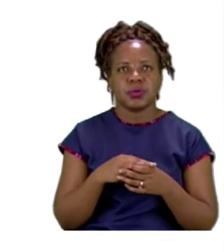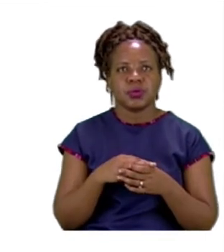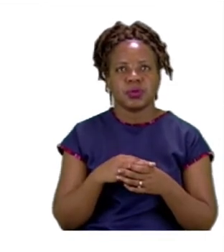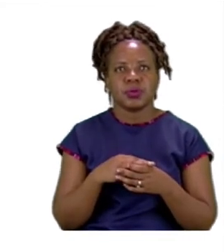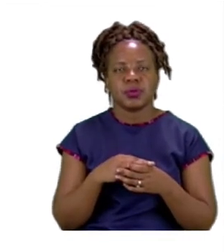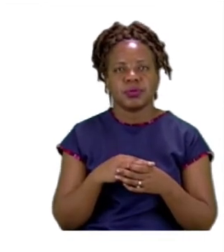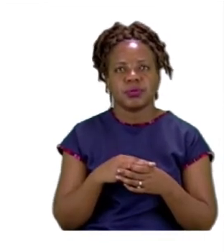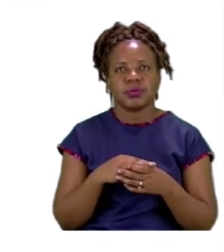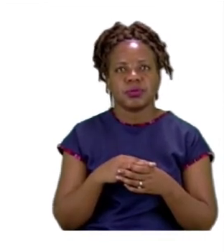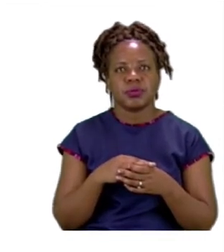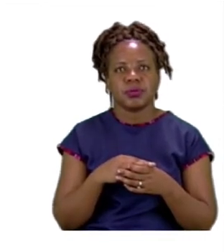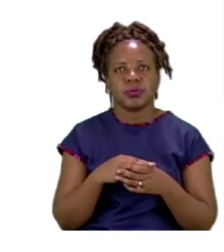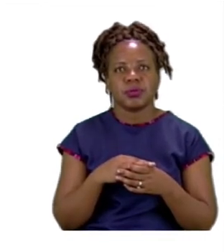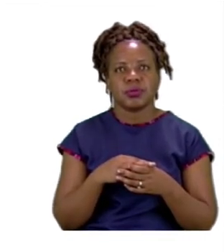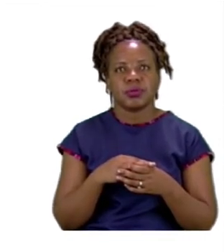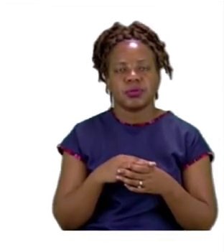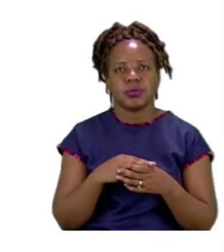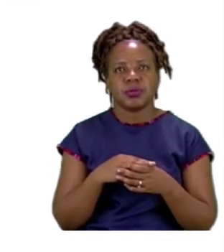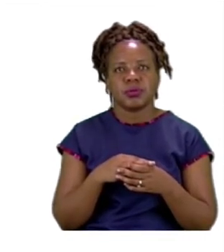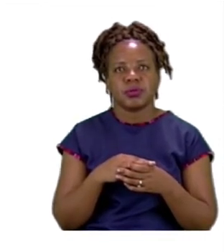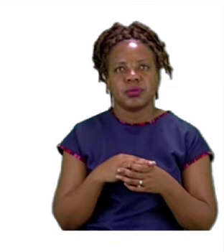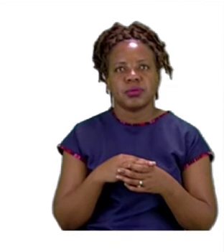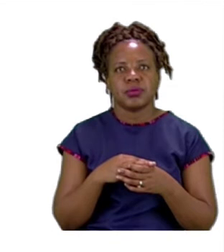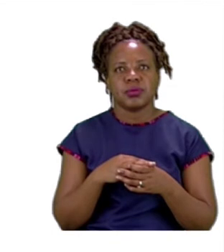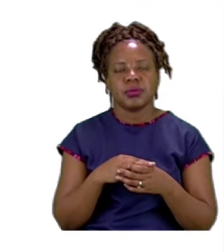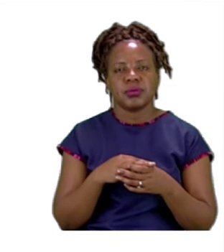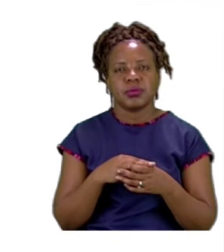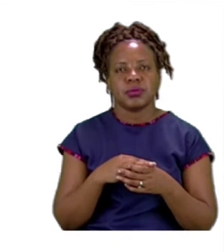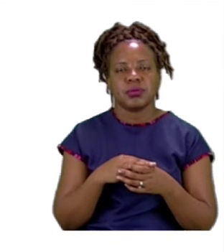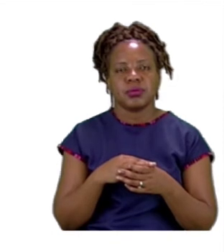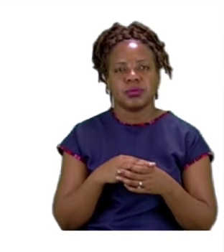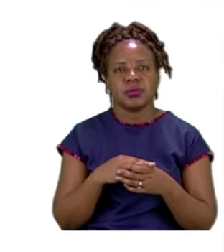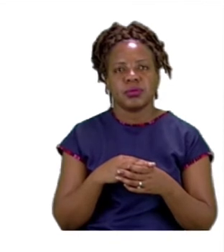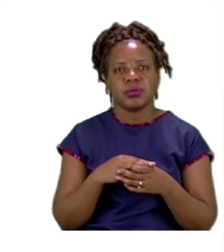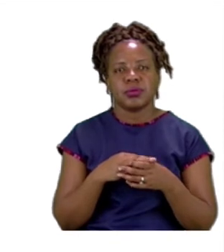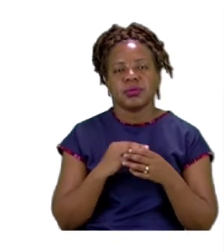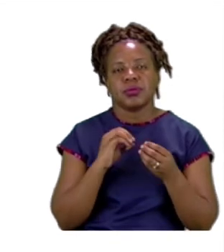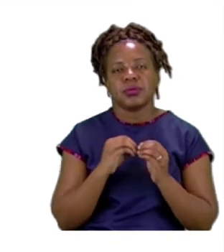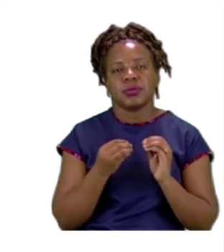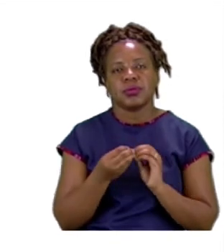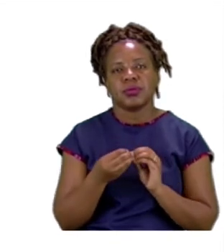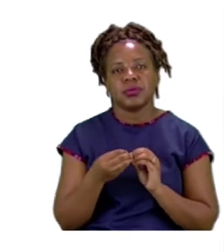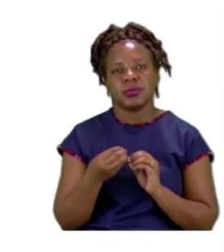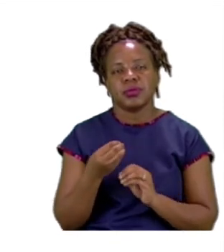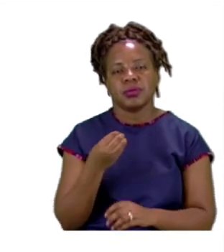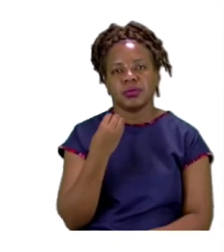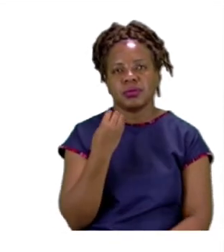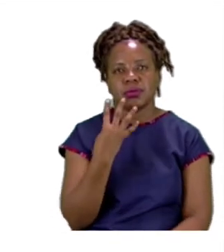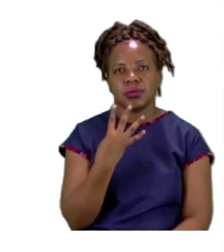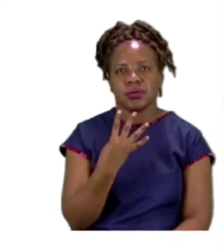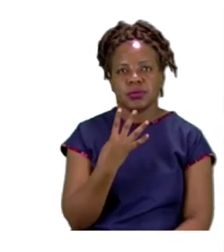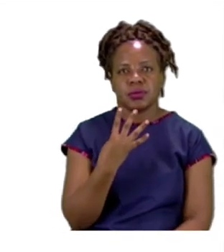represented, not the ones that we can see. The 4th one says, there were more